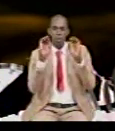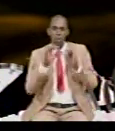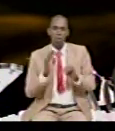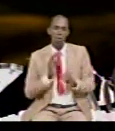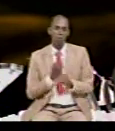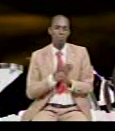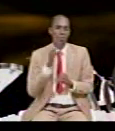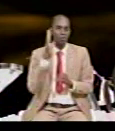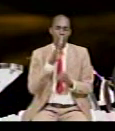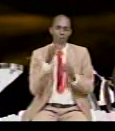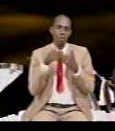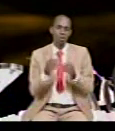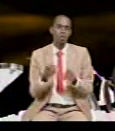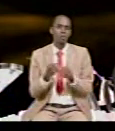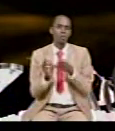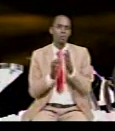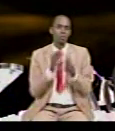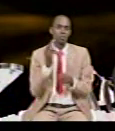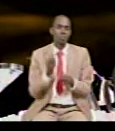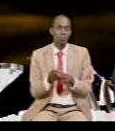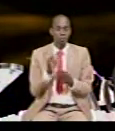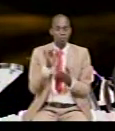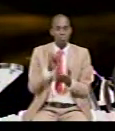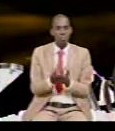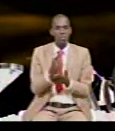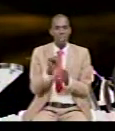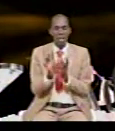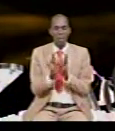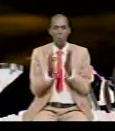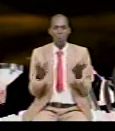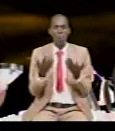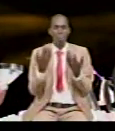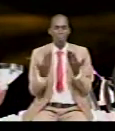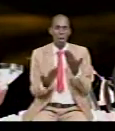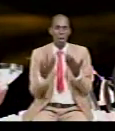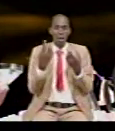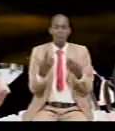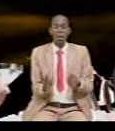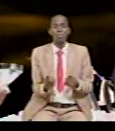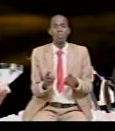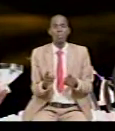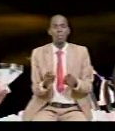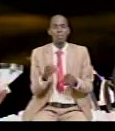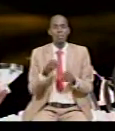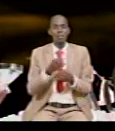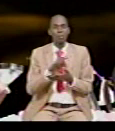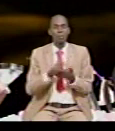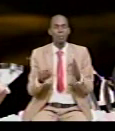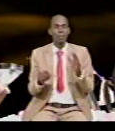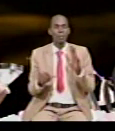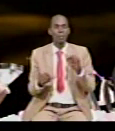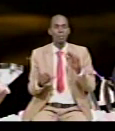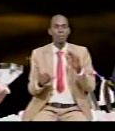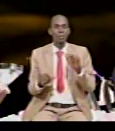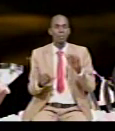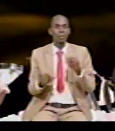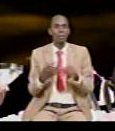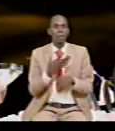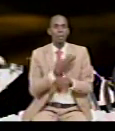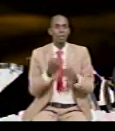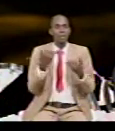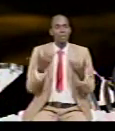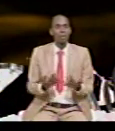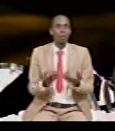name, that the scriptures might be fulfilled. In verse 13, and now come I to thee, and